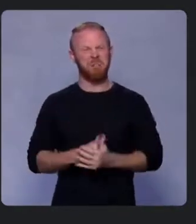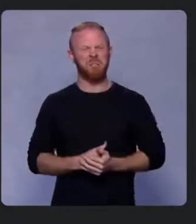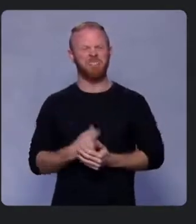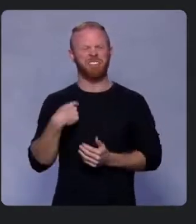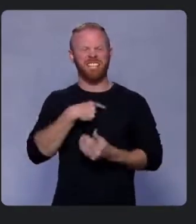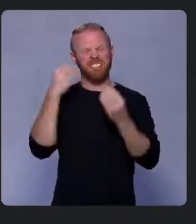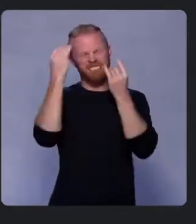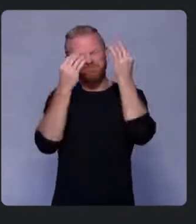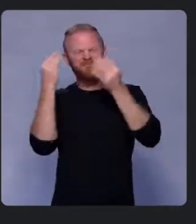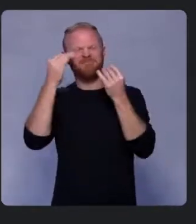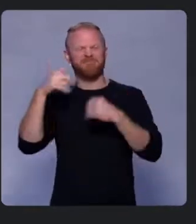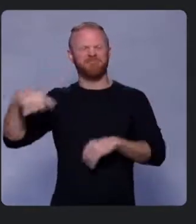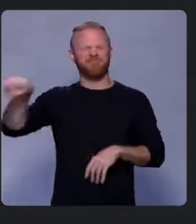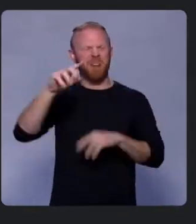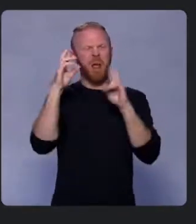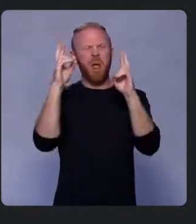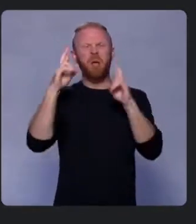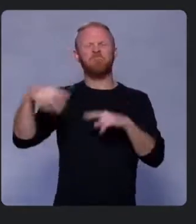and hoping for better days ahead.